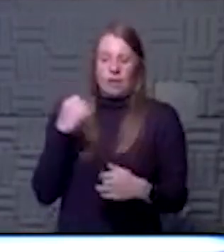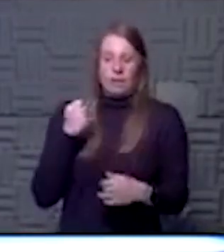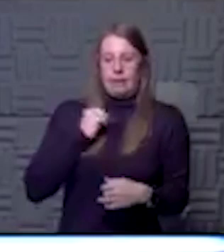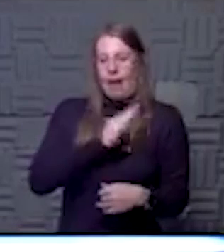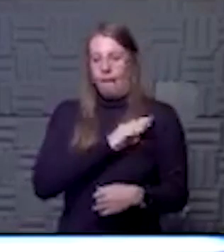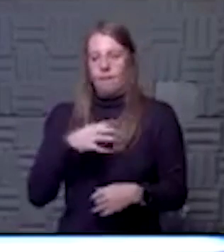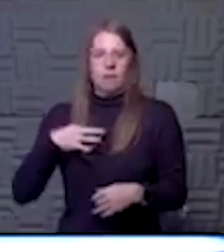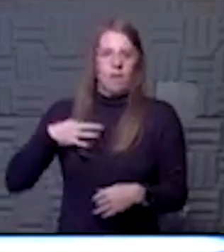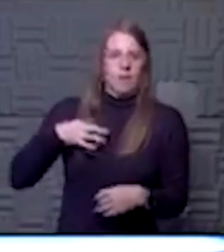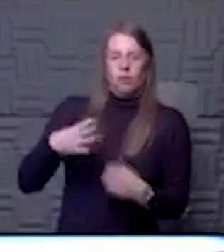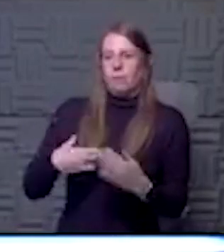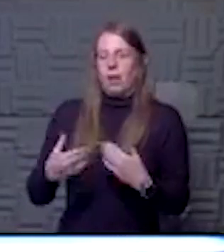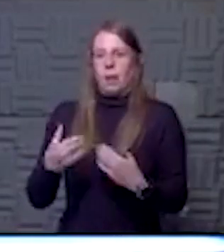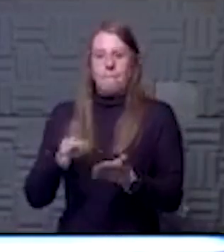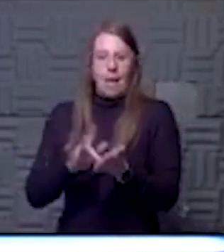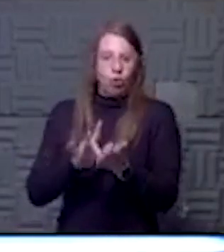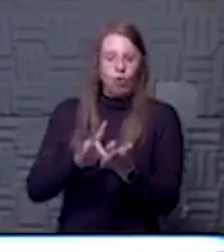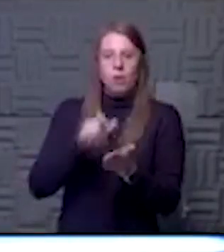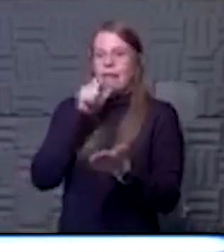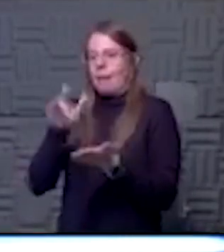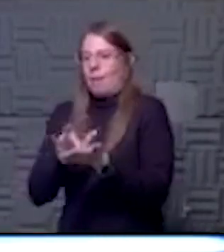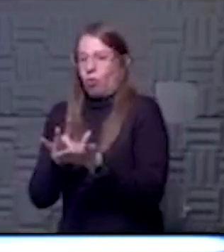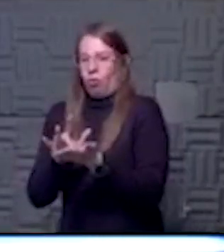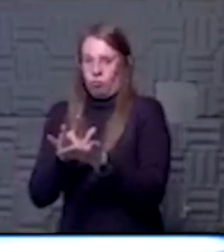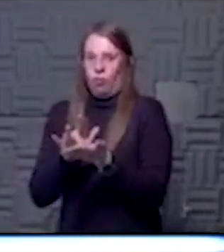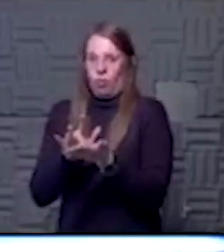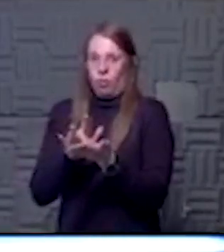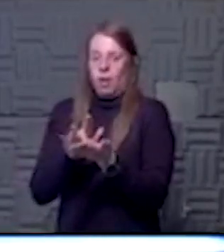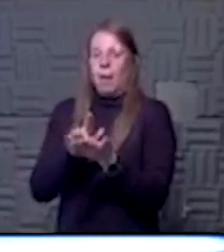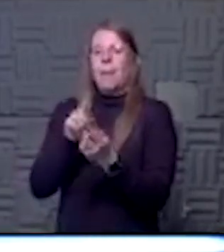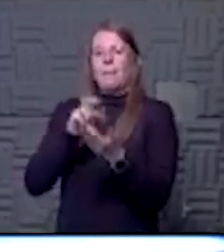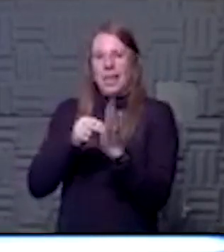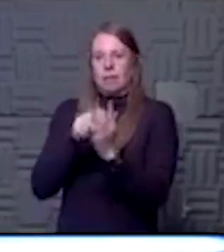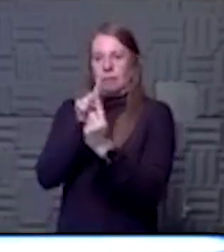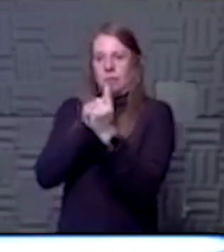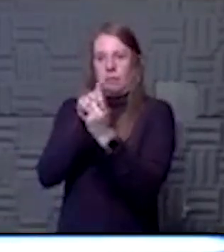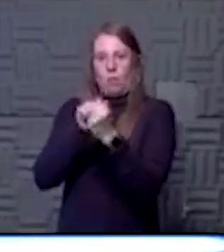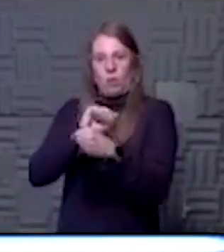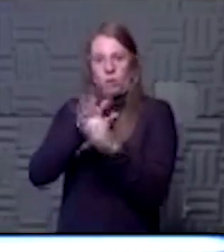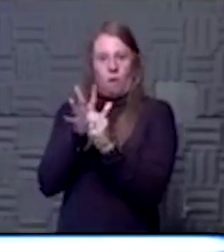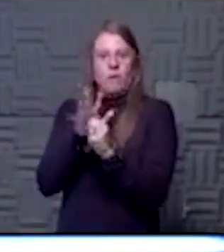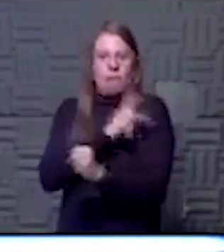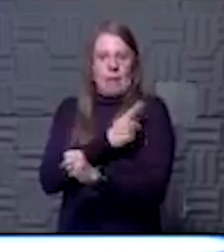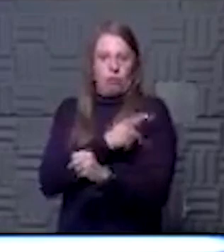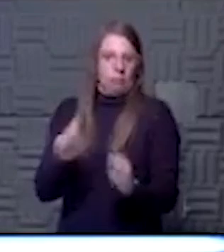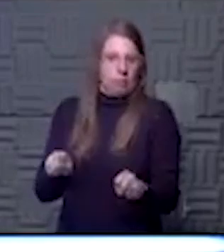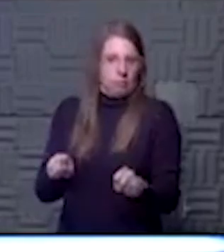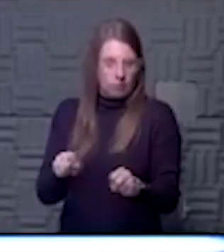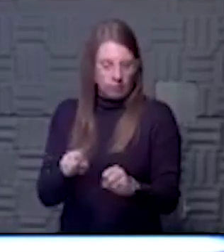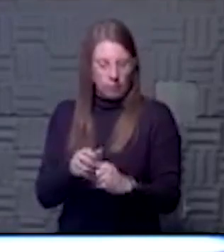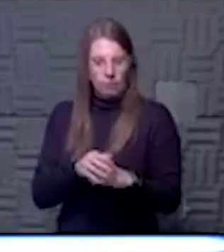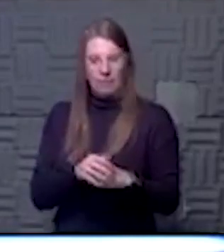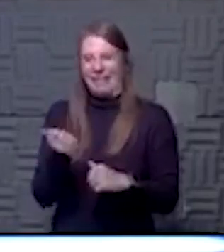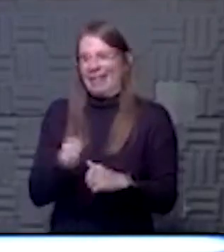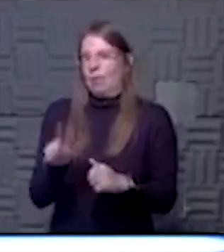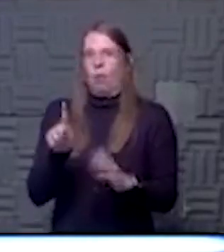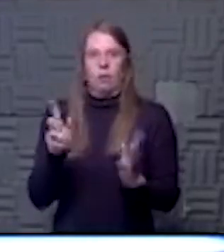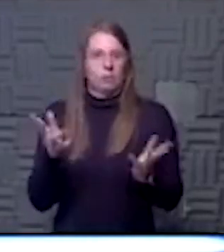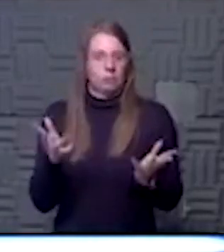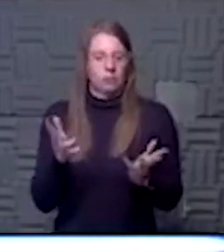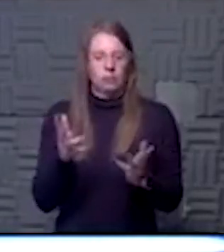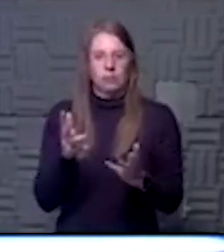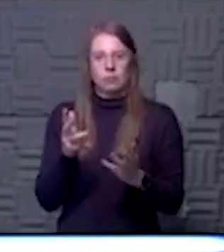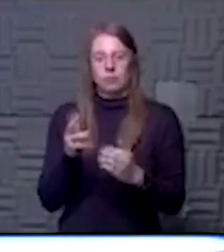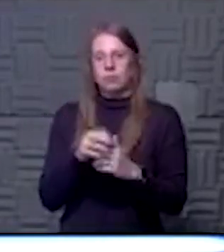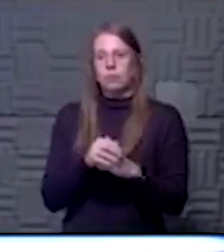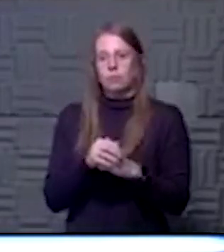paid positions, medical and non-medical, that are actually in contact. So we'd be looking at housekeeping, anybody who is unable to